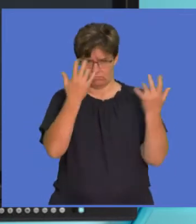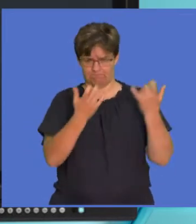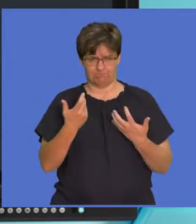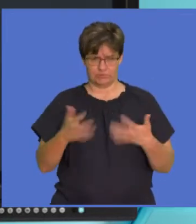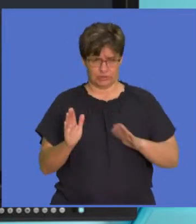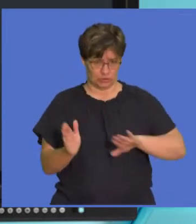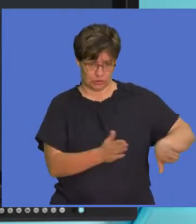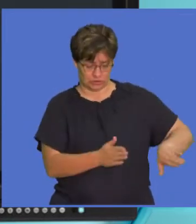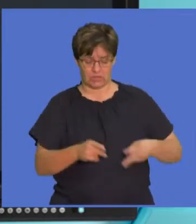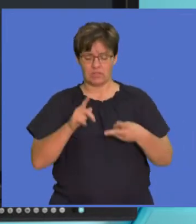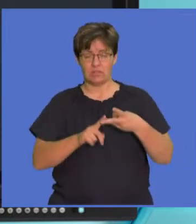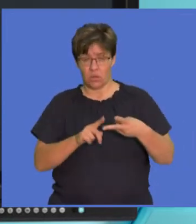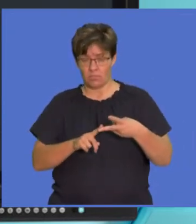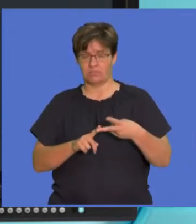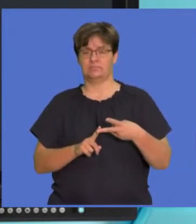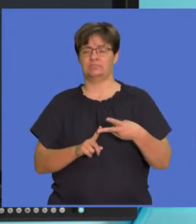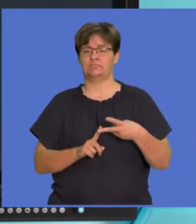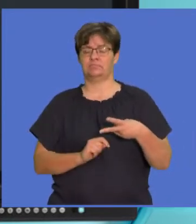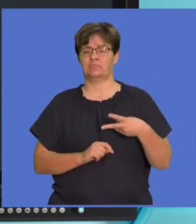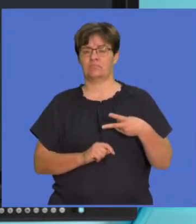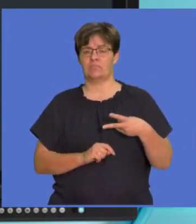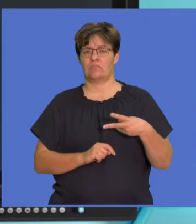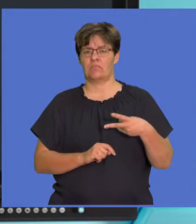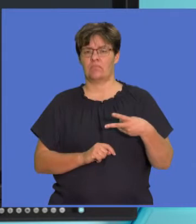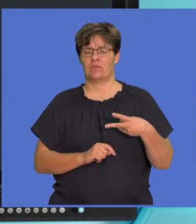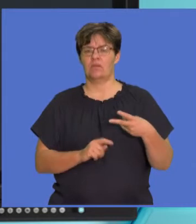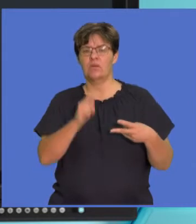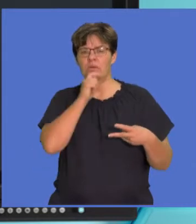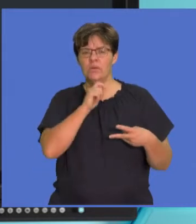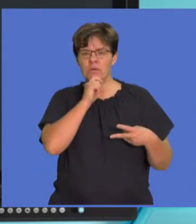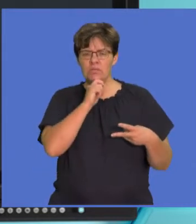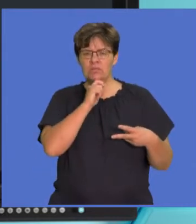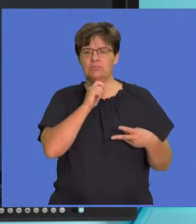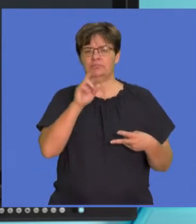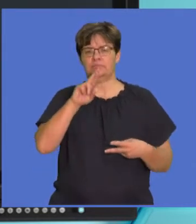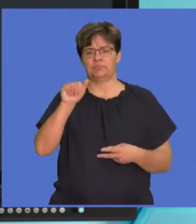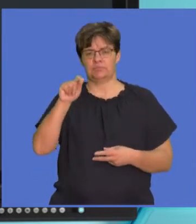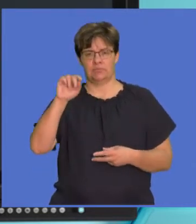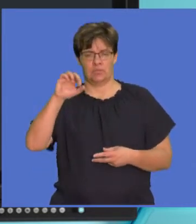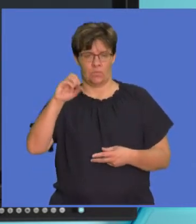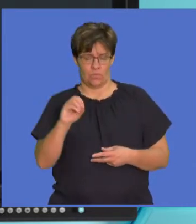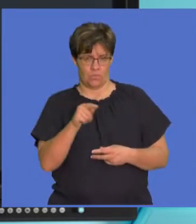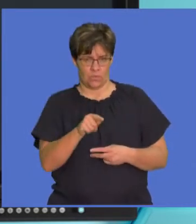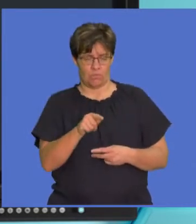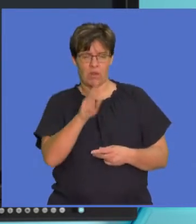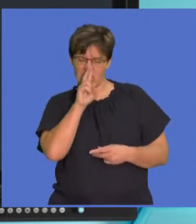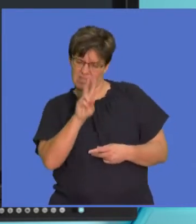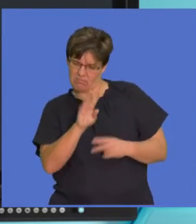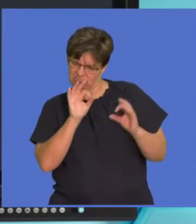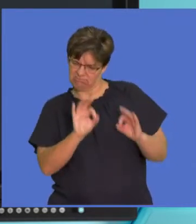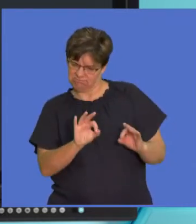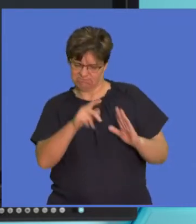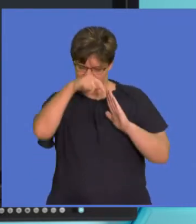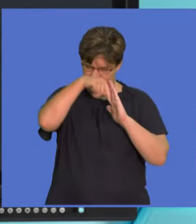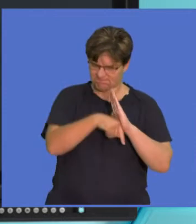we're going to go deep into what exactly does it mean to use the ratios and see exactly what is it that we need to